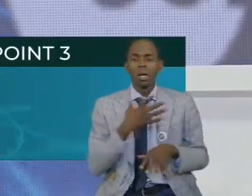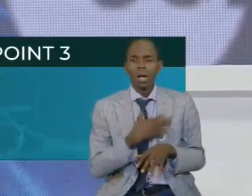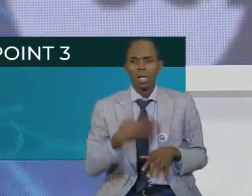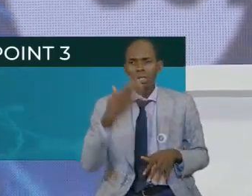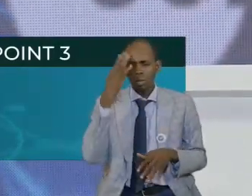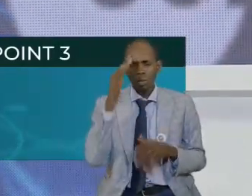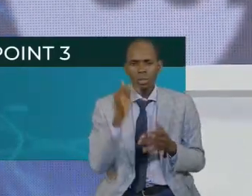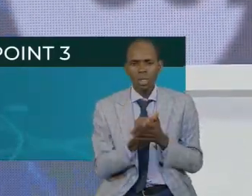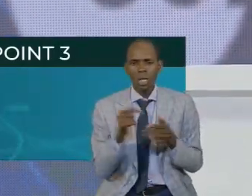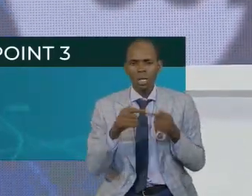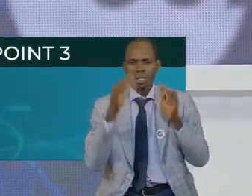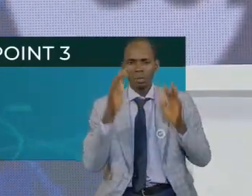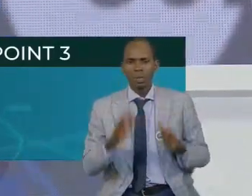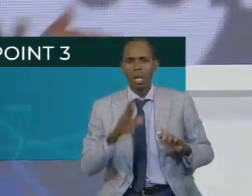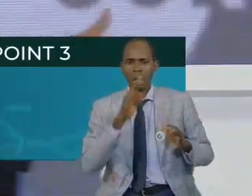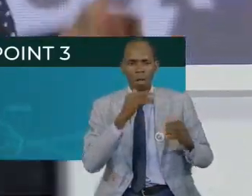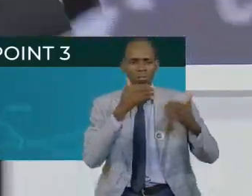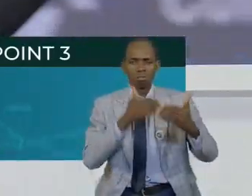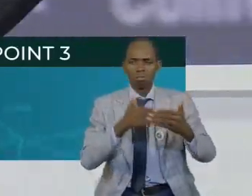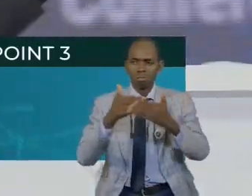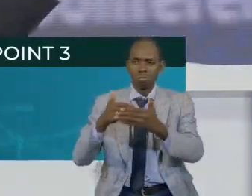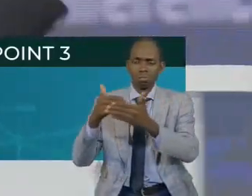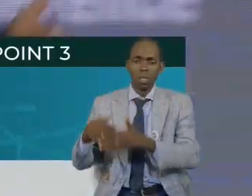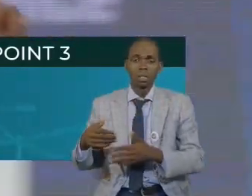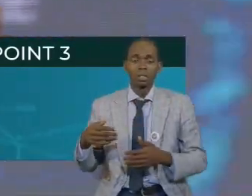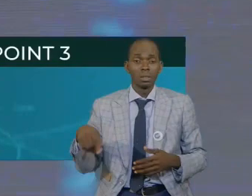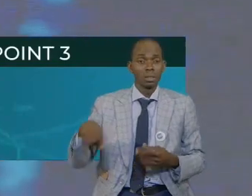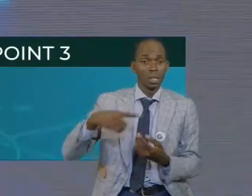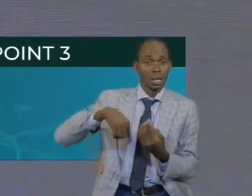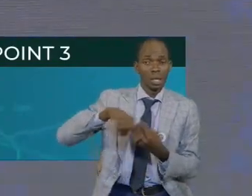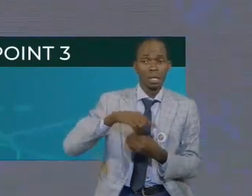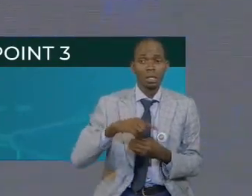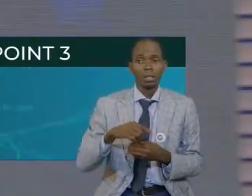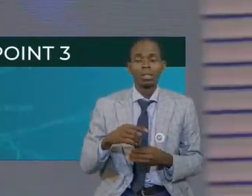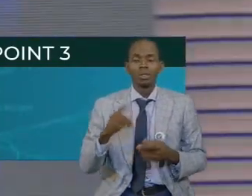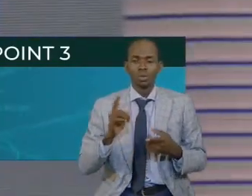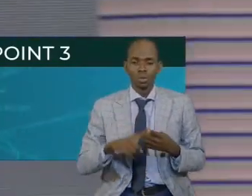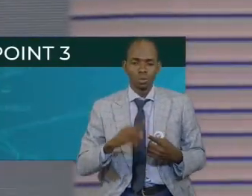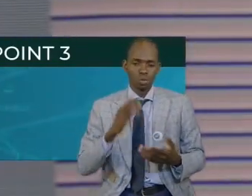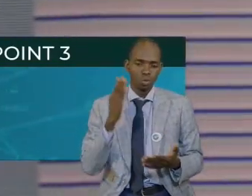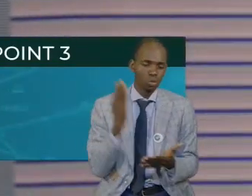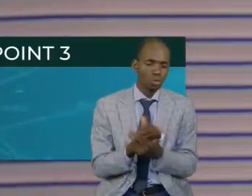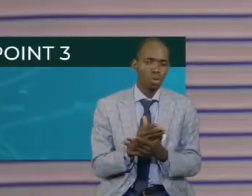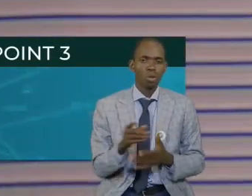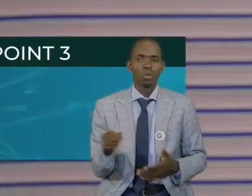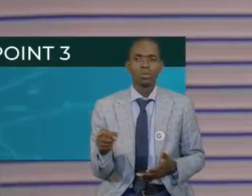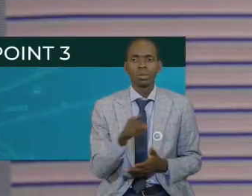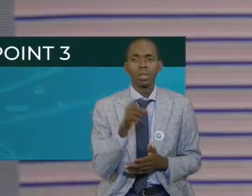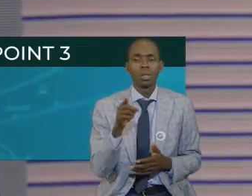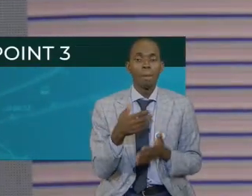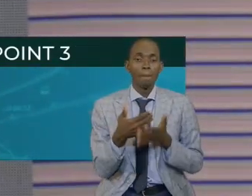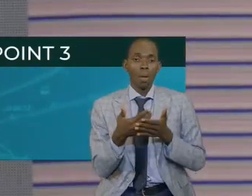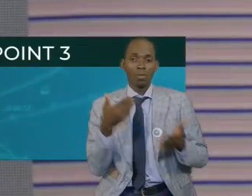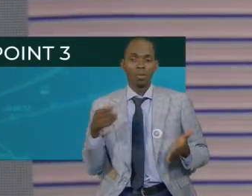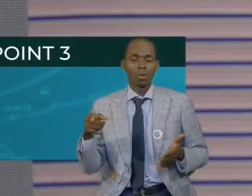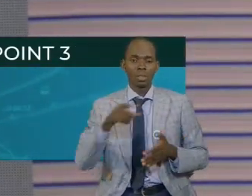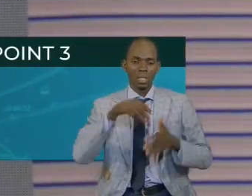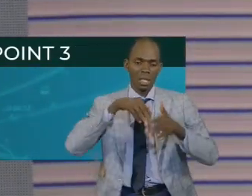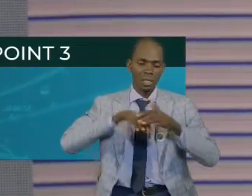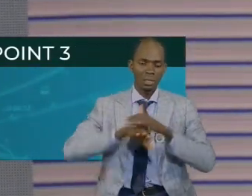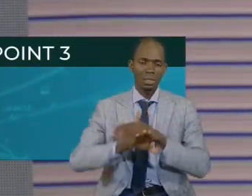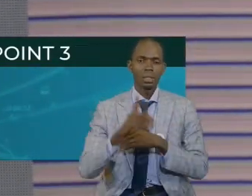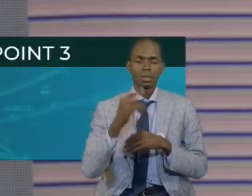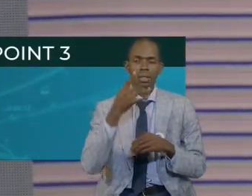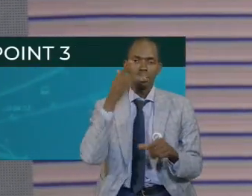were there to even hinder them and stop them before they enter the land of